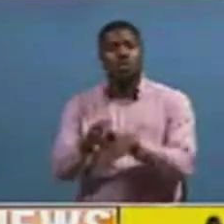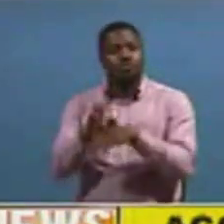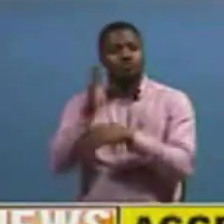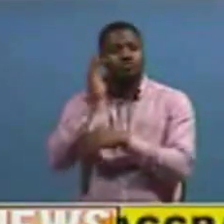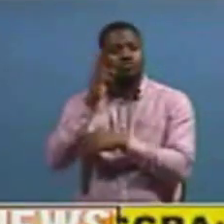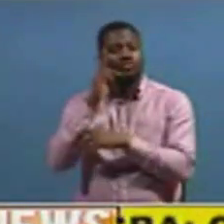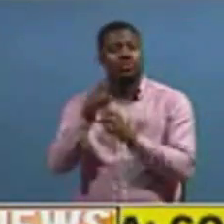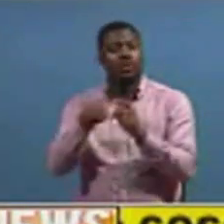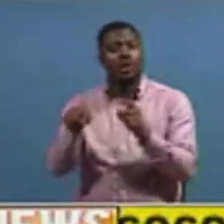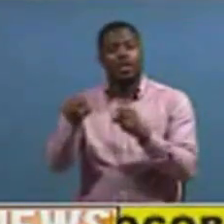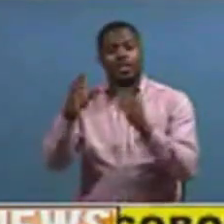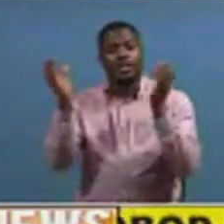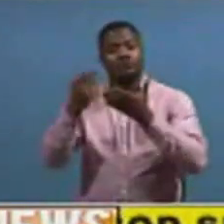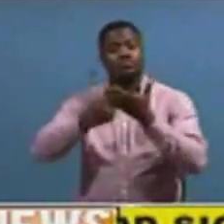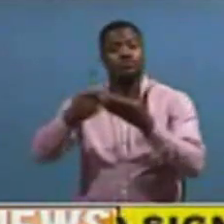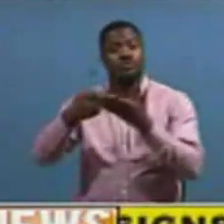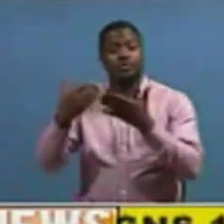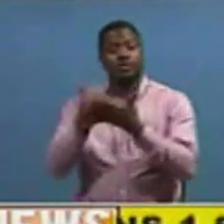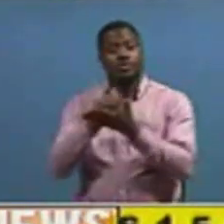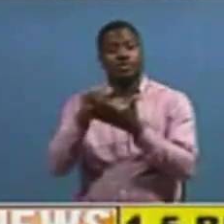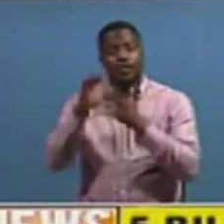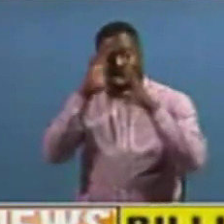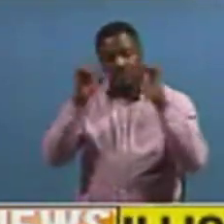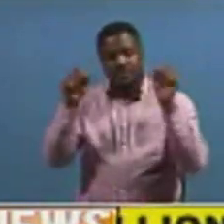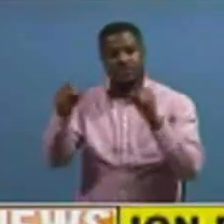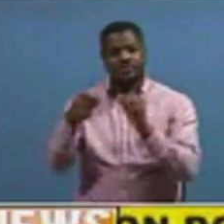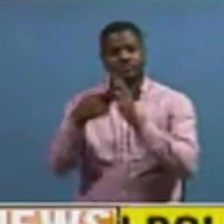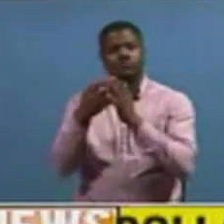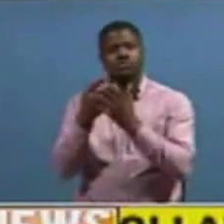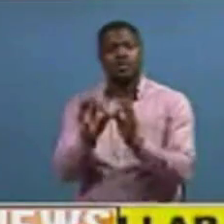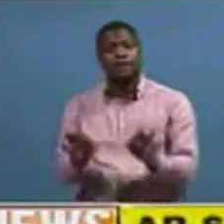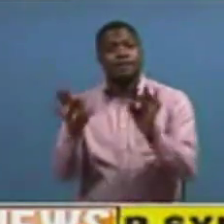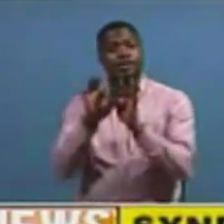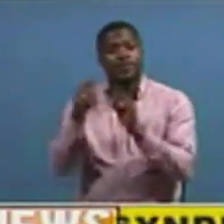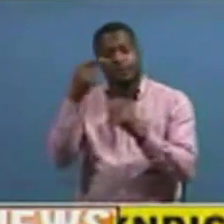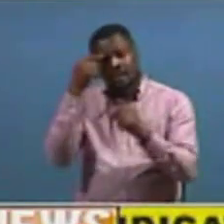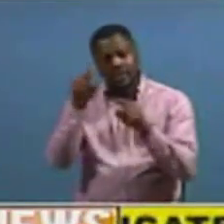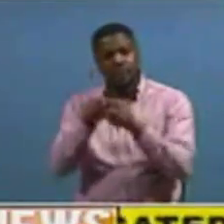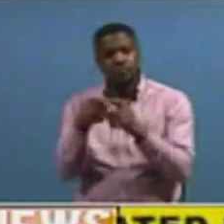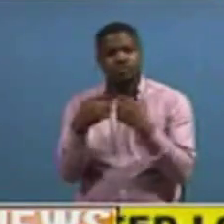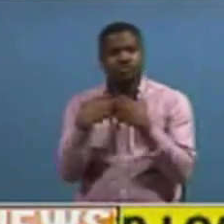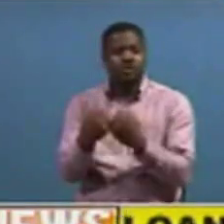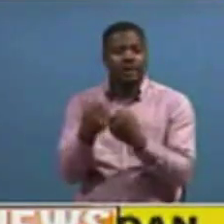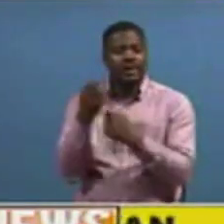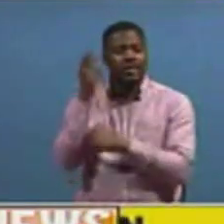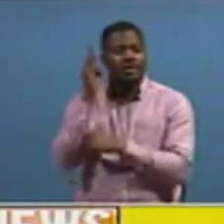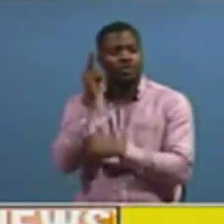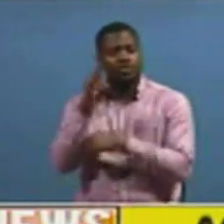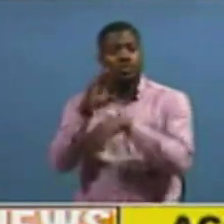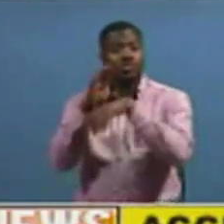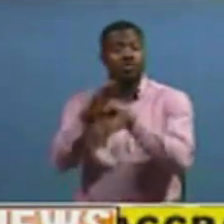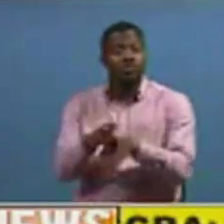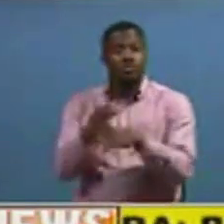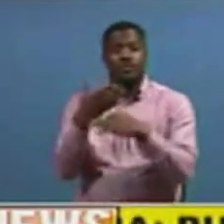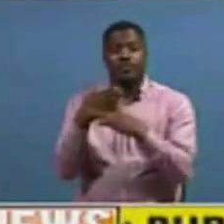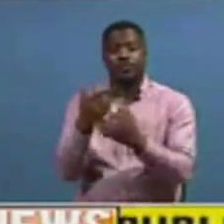At the signing ceremony in New York, President Akufo-Addo highlighted the significance of the agreement in strengthening historical, cultural and economic ties